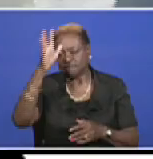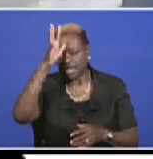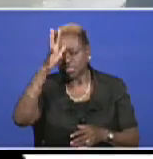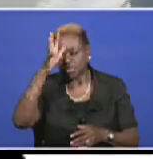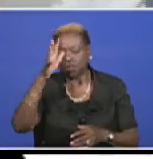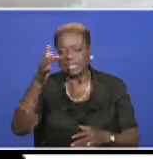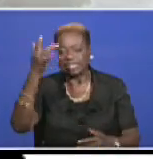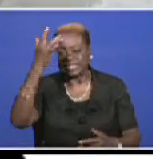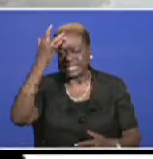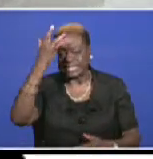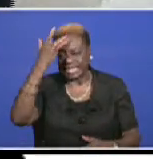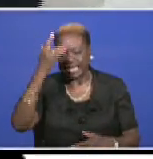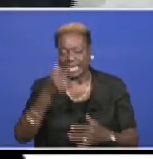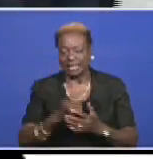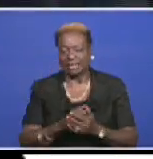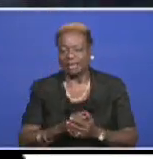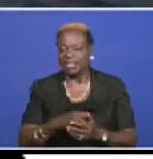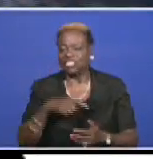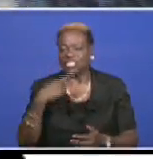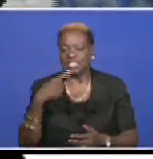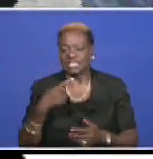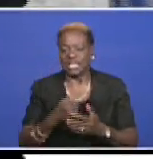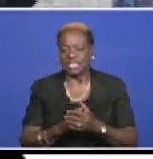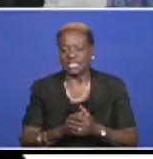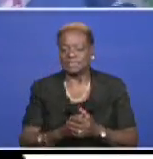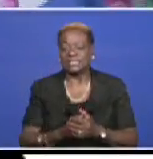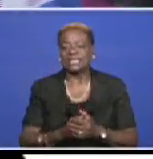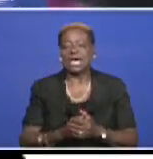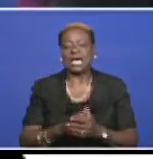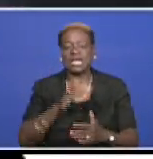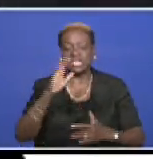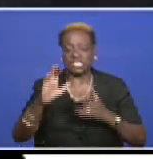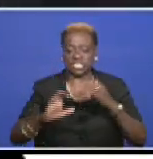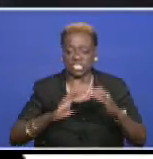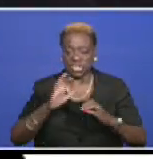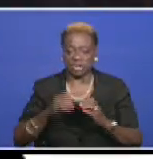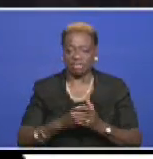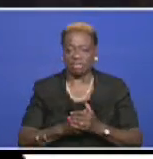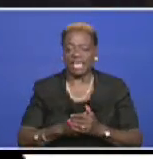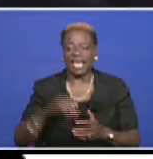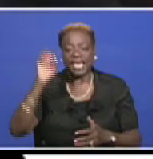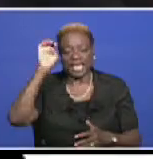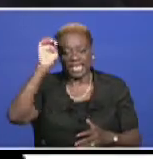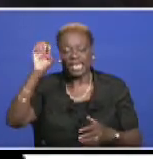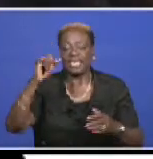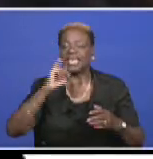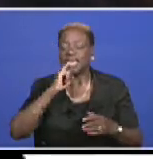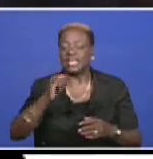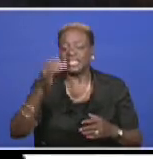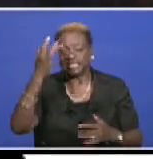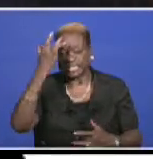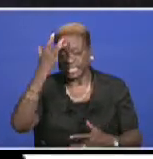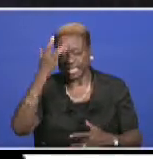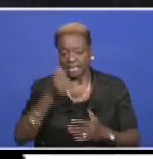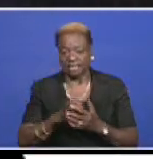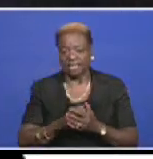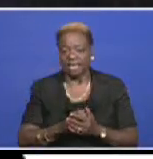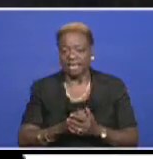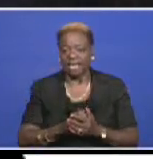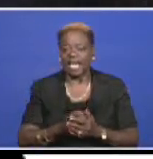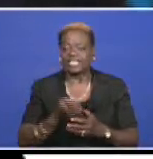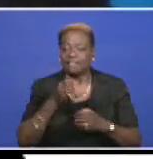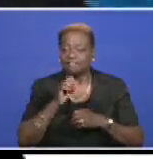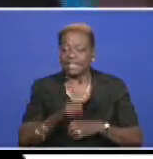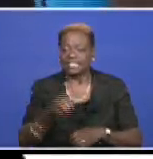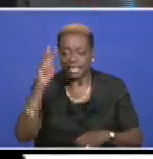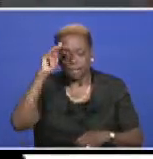with a lack of electricity is especially concerning. In fact, because he's sick, you could see he's sick, and in fact, because it's